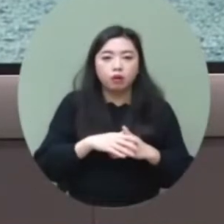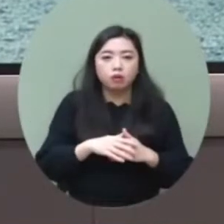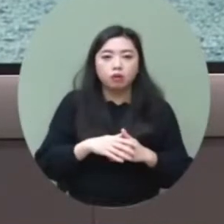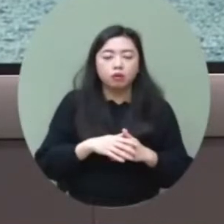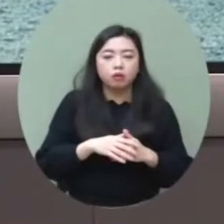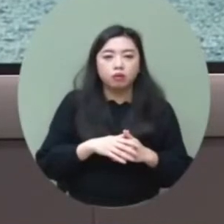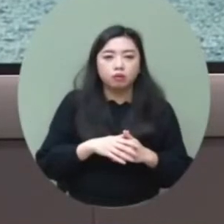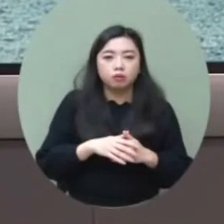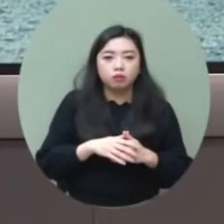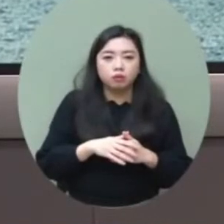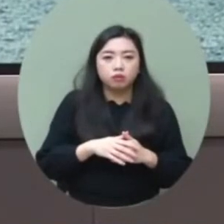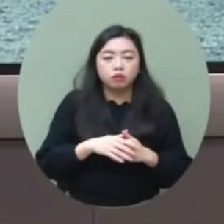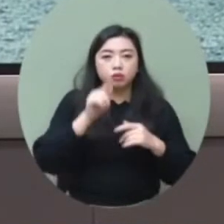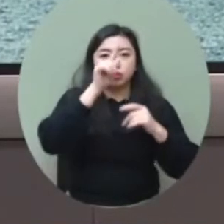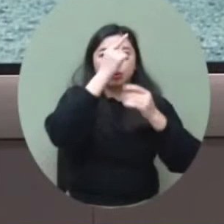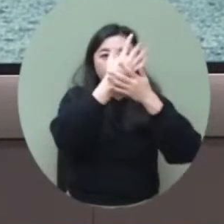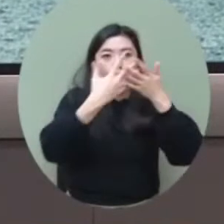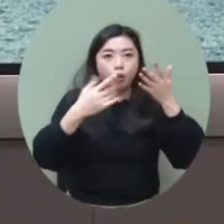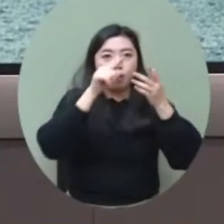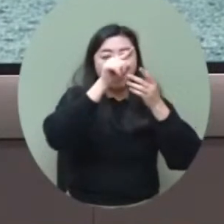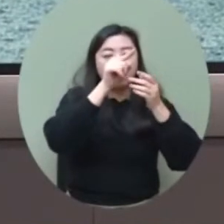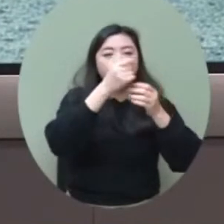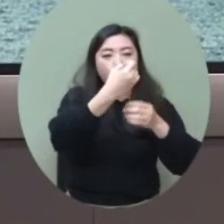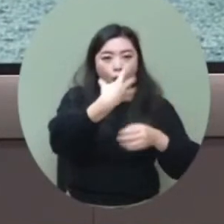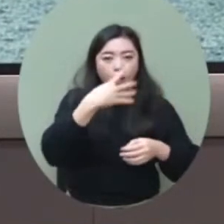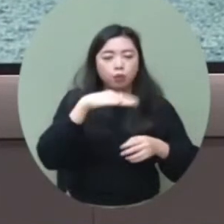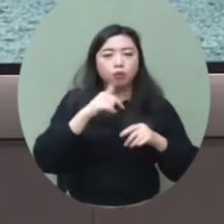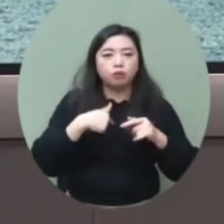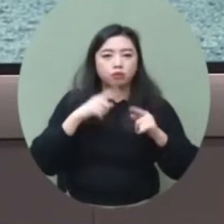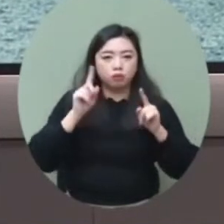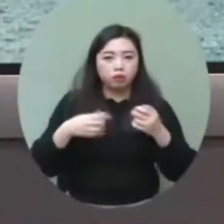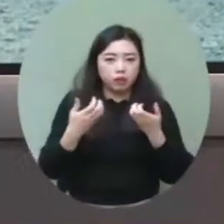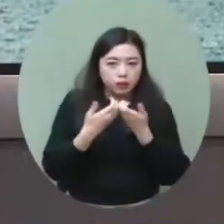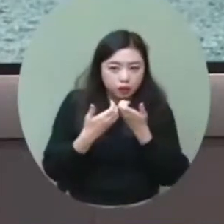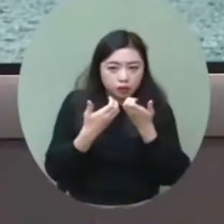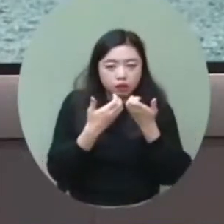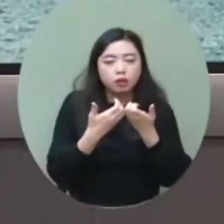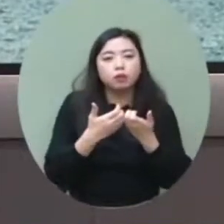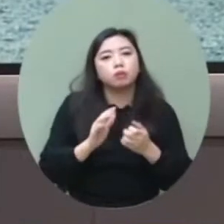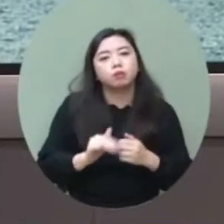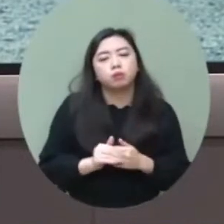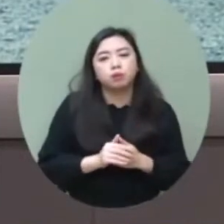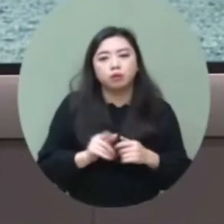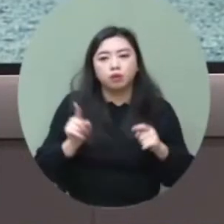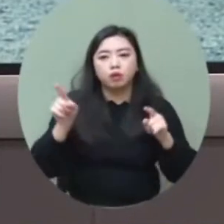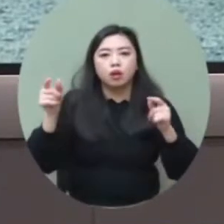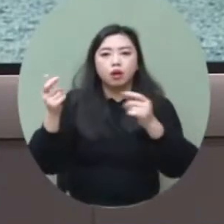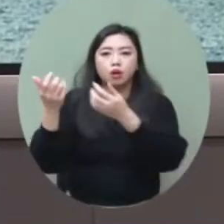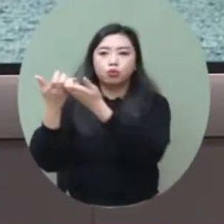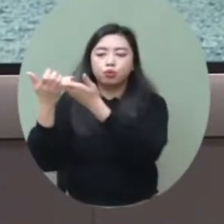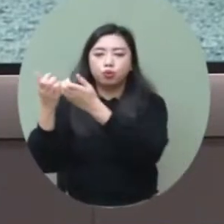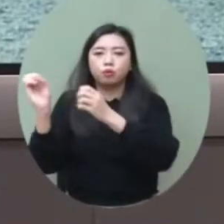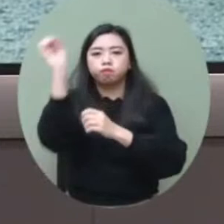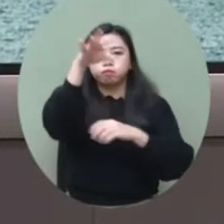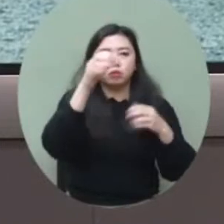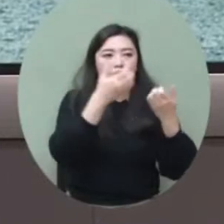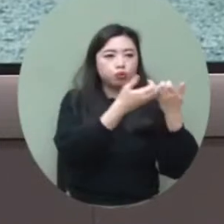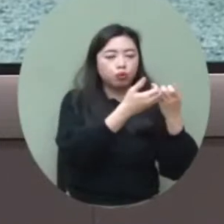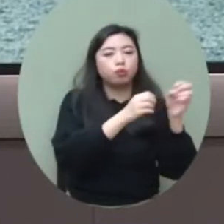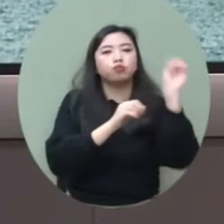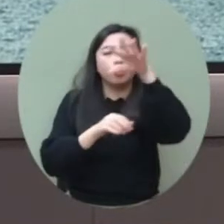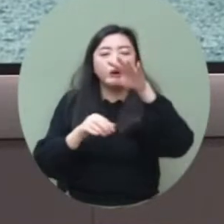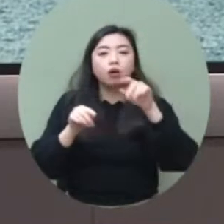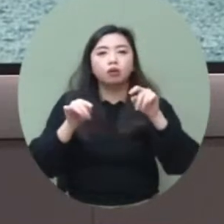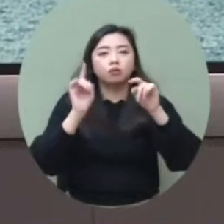the online platform, and then we count those numbers. So these numbers will reflect the latest situation. So how